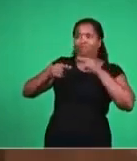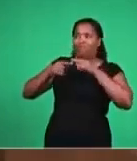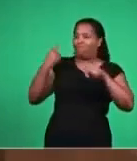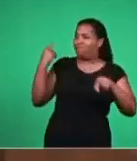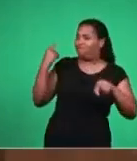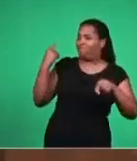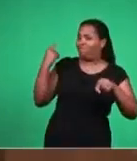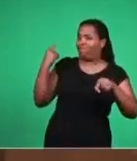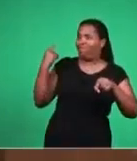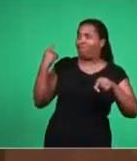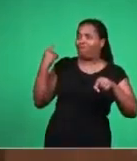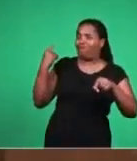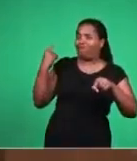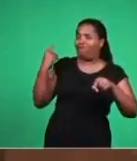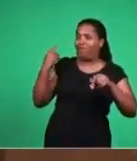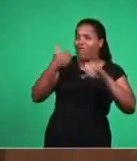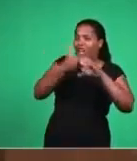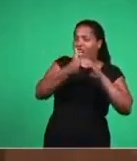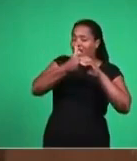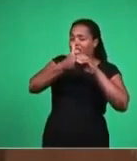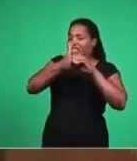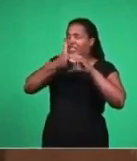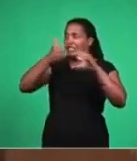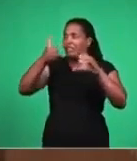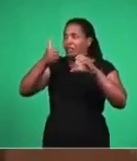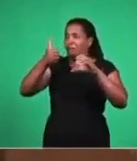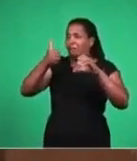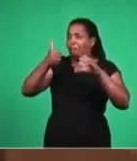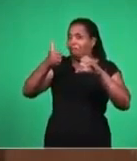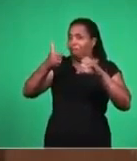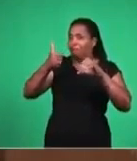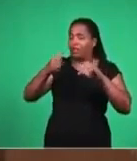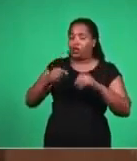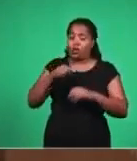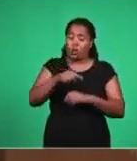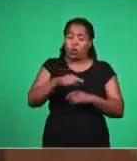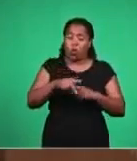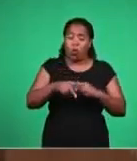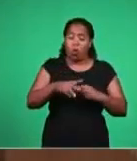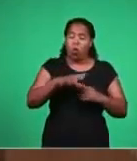all the arguments that the world has to live here.